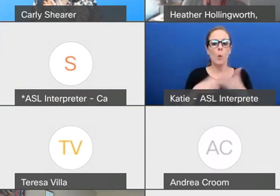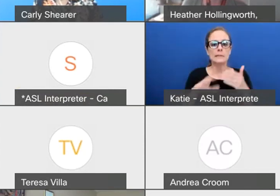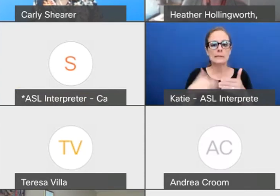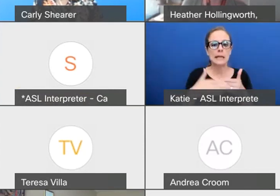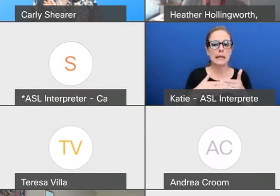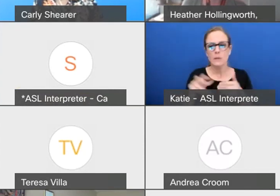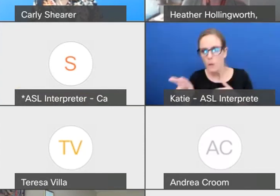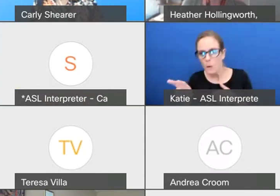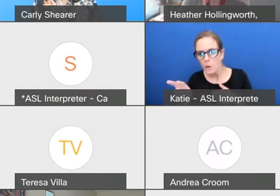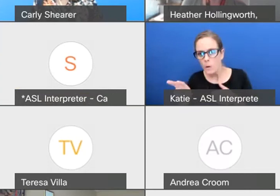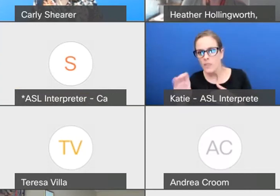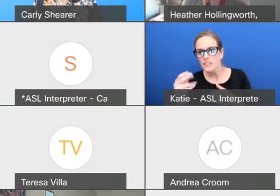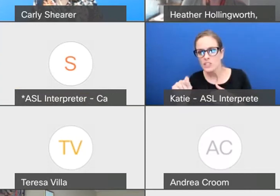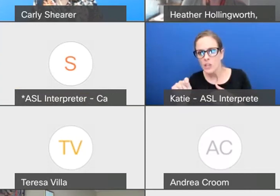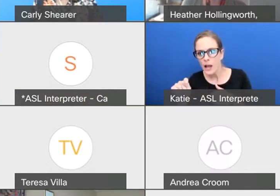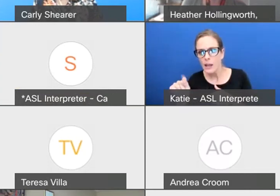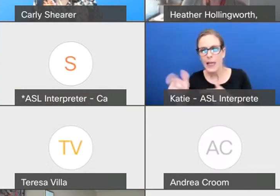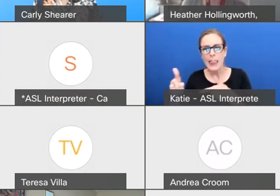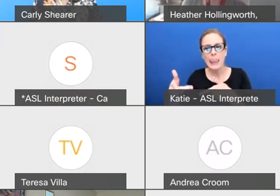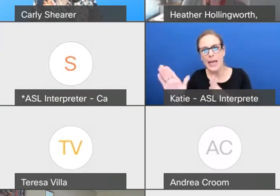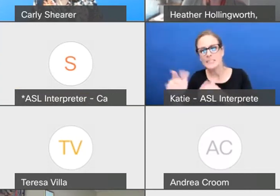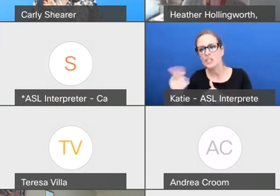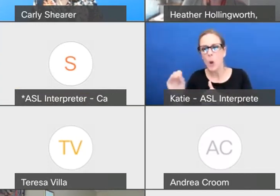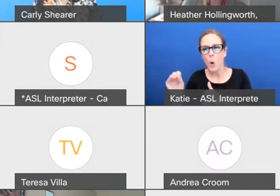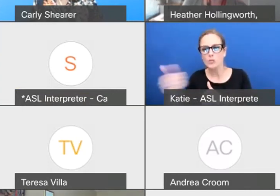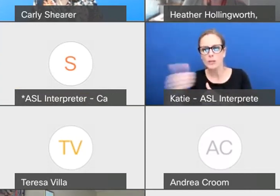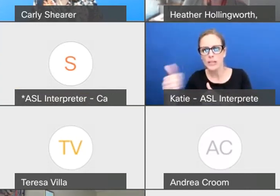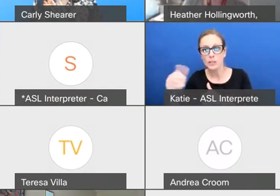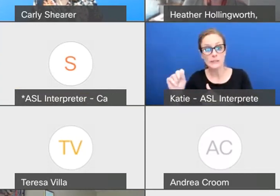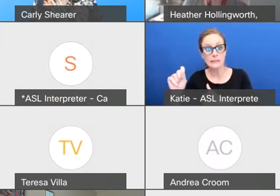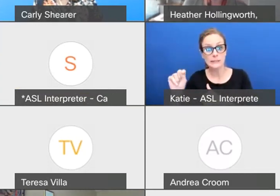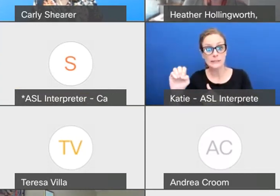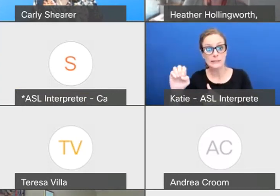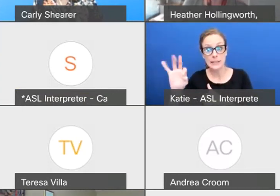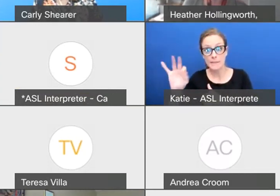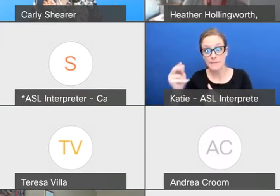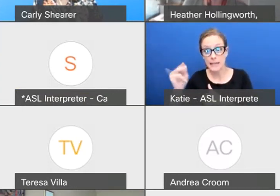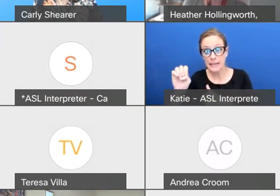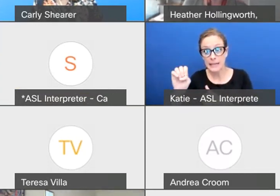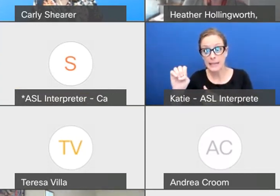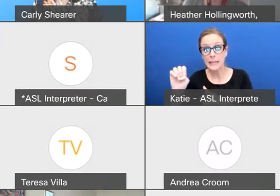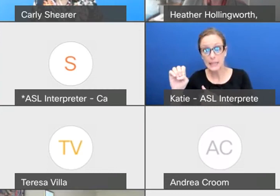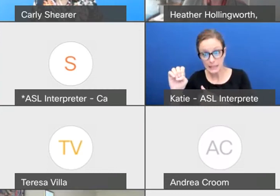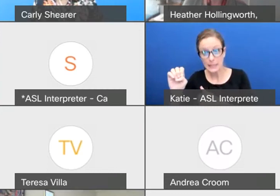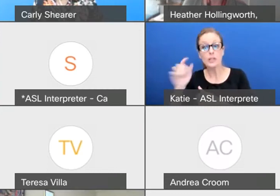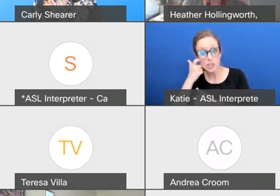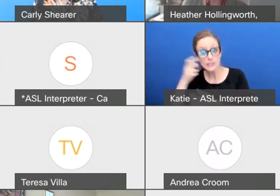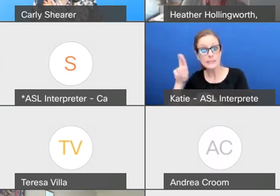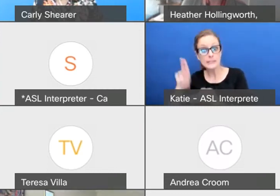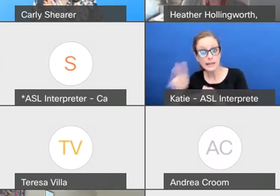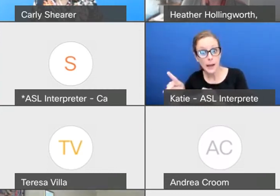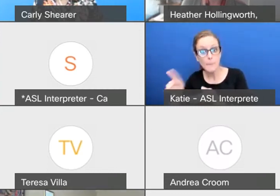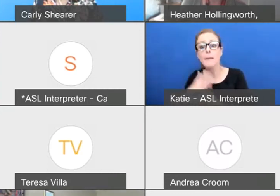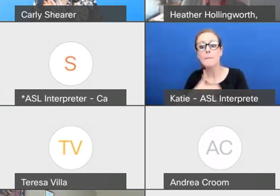Let's go transportation. Oh, Stephanie. All right. So Stephanie, if you could just like shoot me a little email and talk to